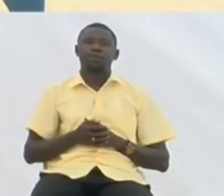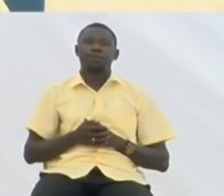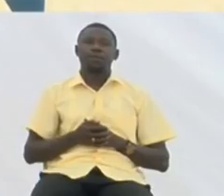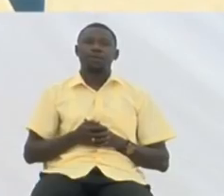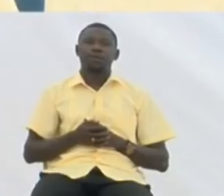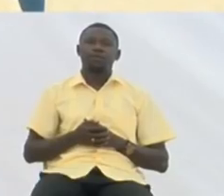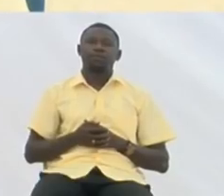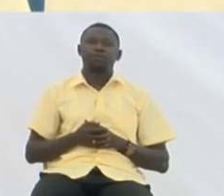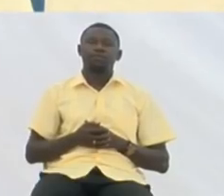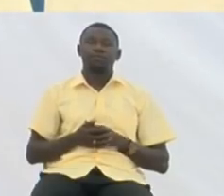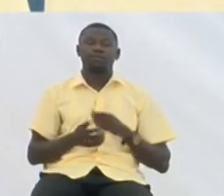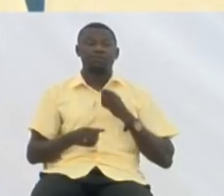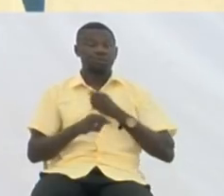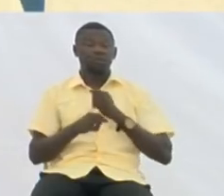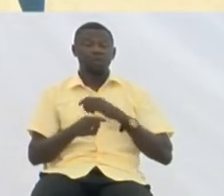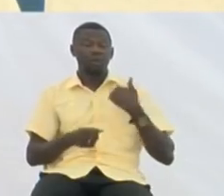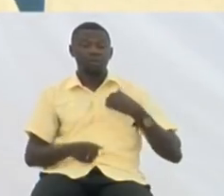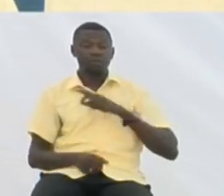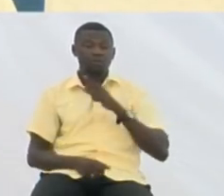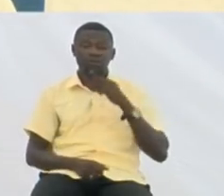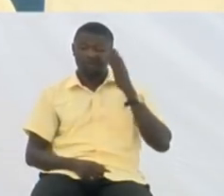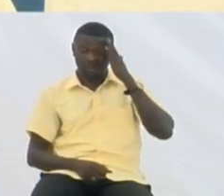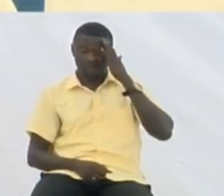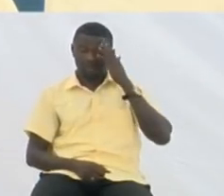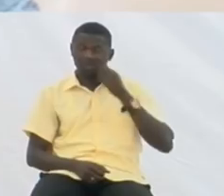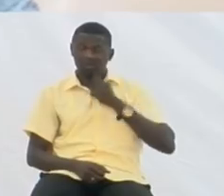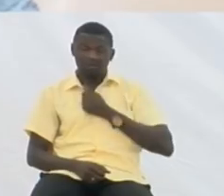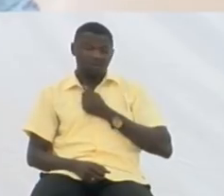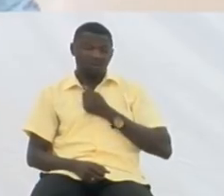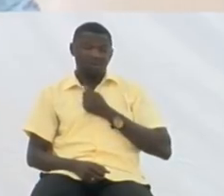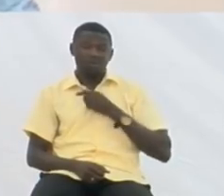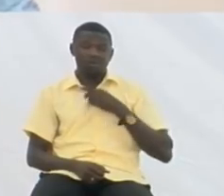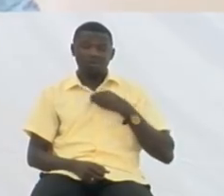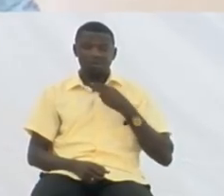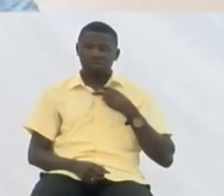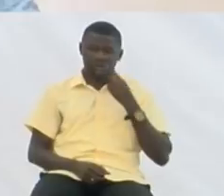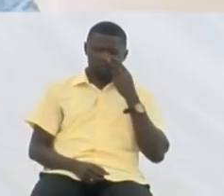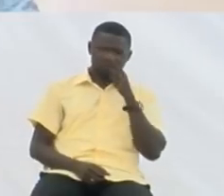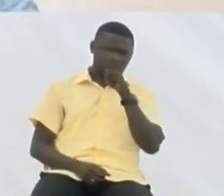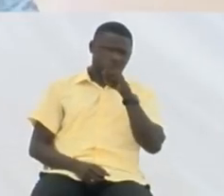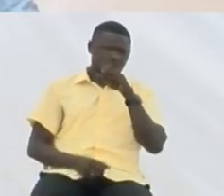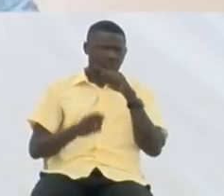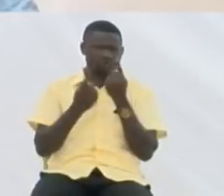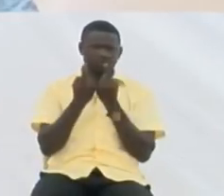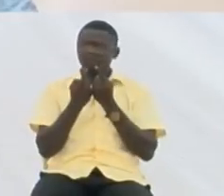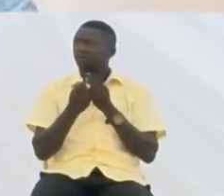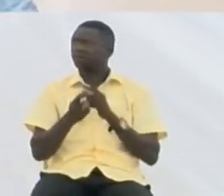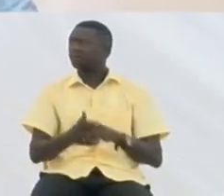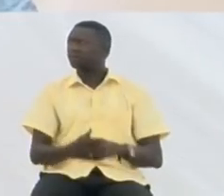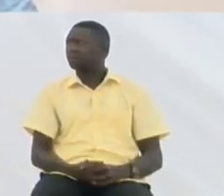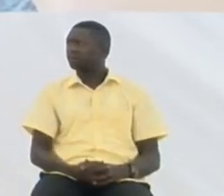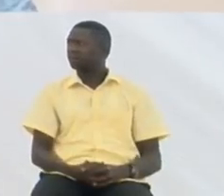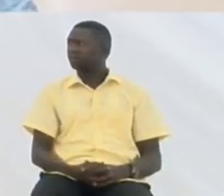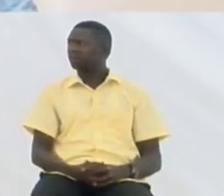taking. Let people don't think that I was paranoid. I was just looking out for something.